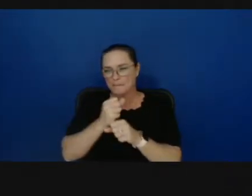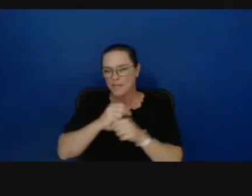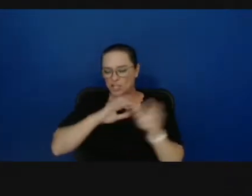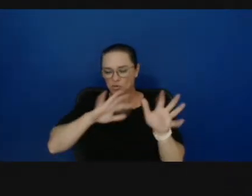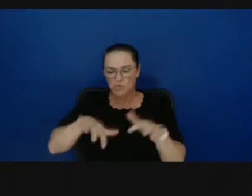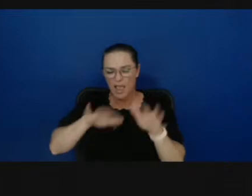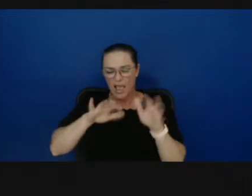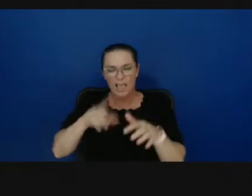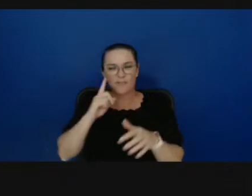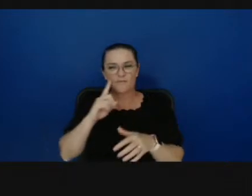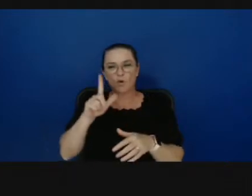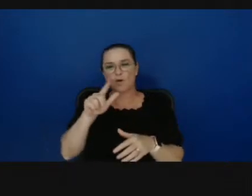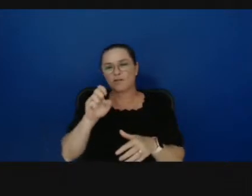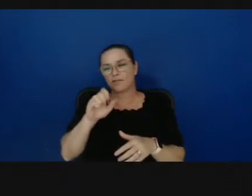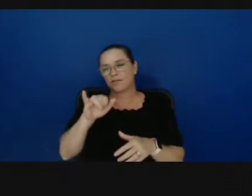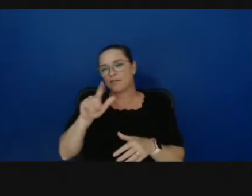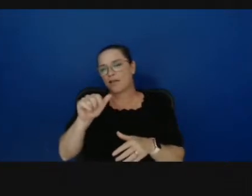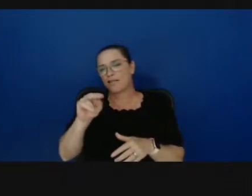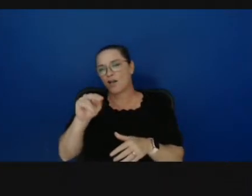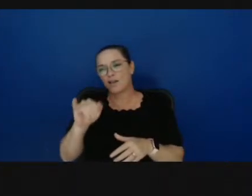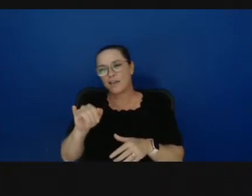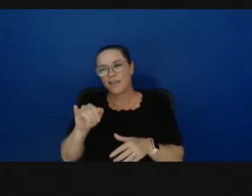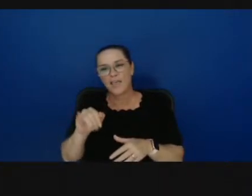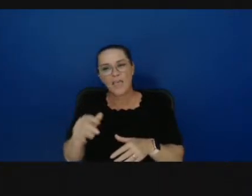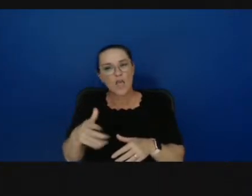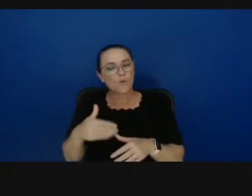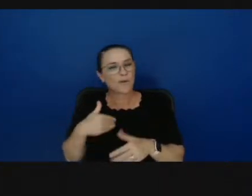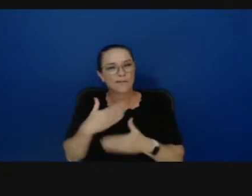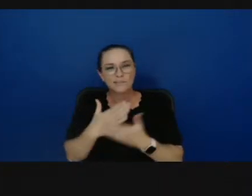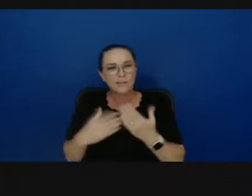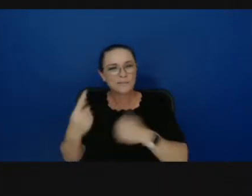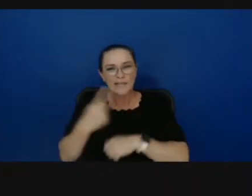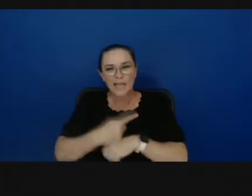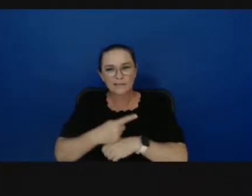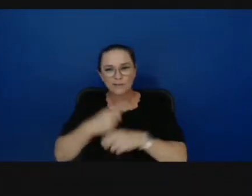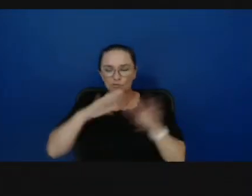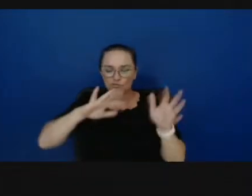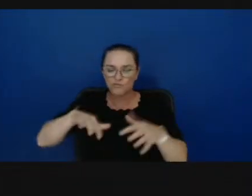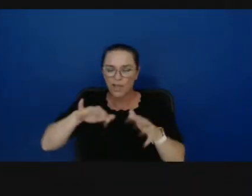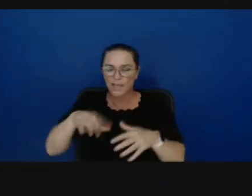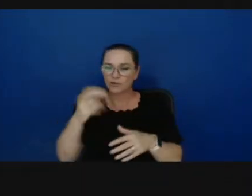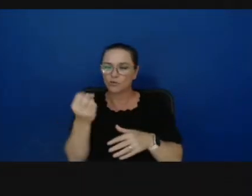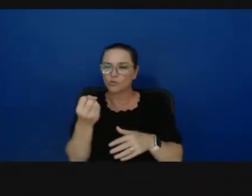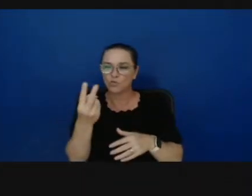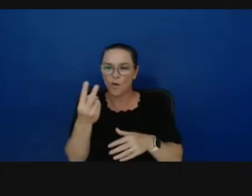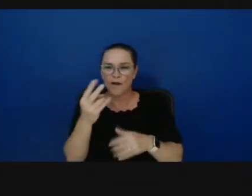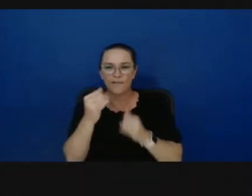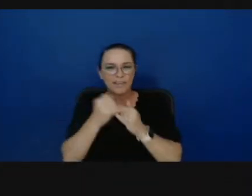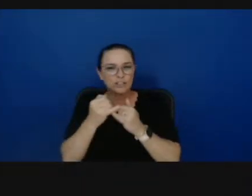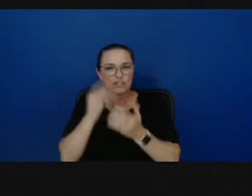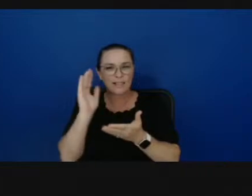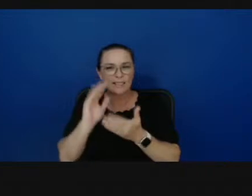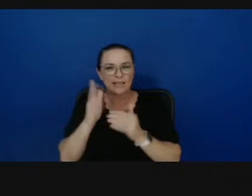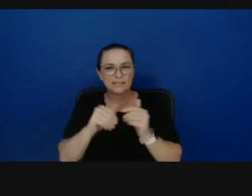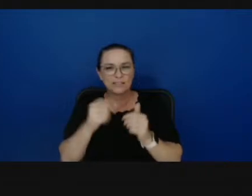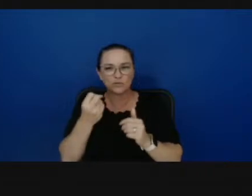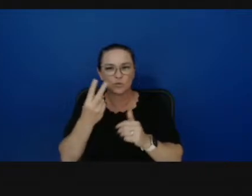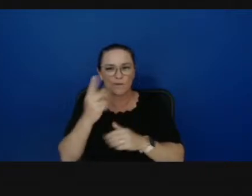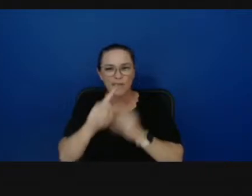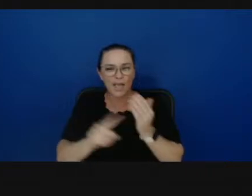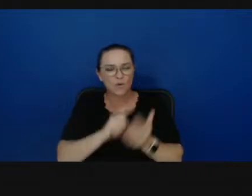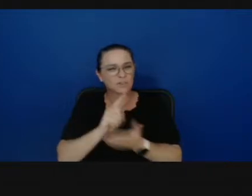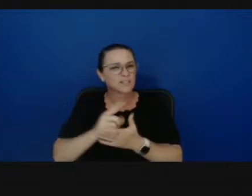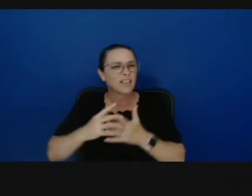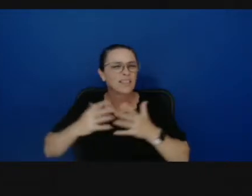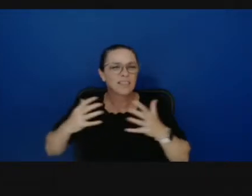Estates. There are days where it rains 12 inches in less than 12 hours. It's simply incredible amounts of